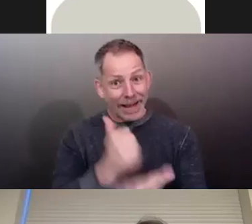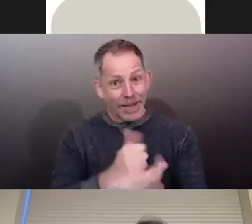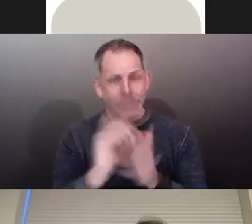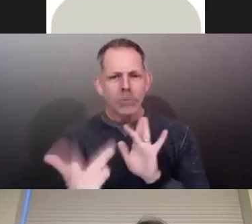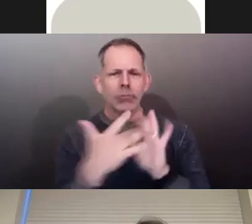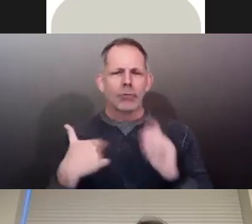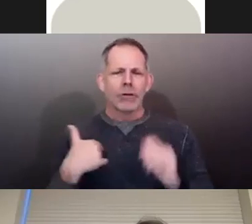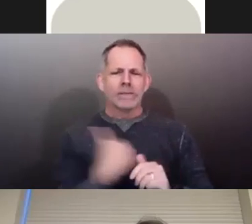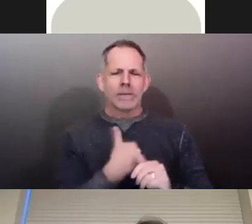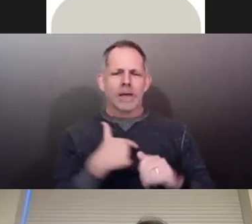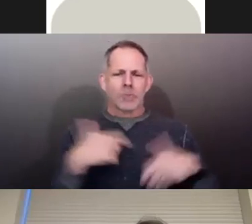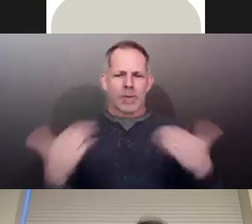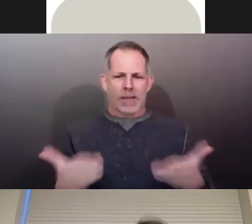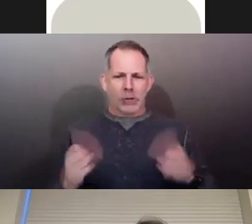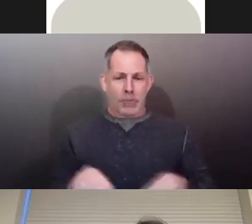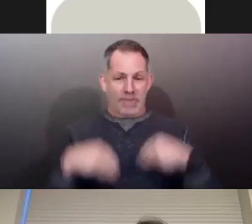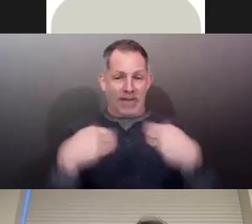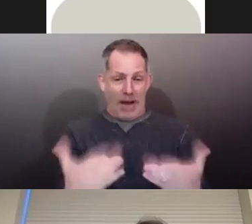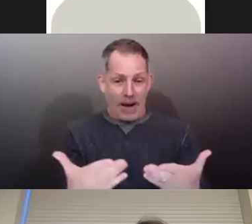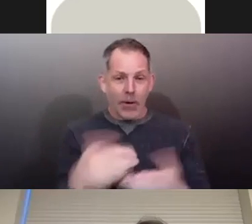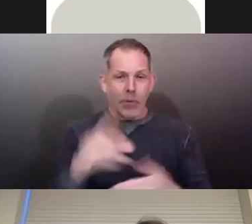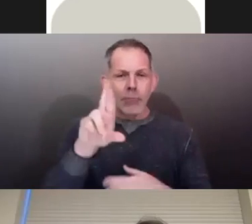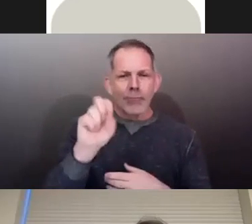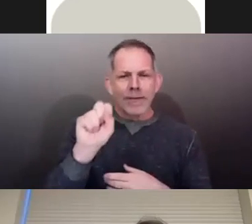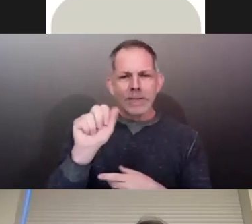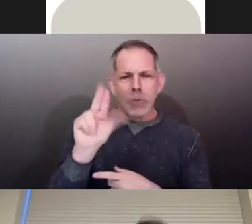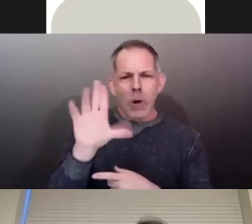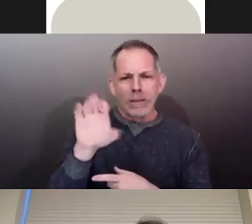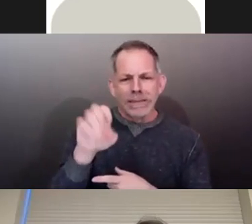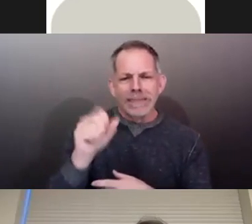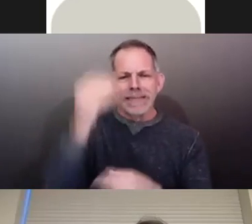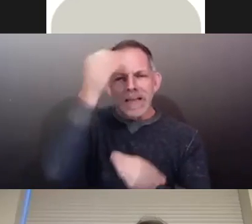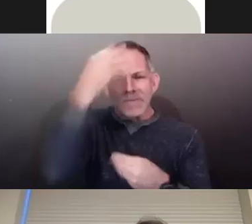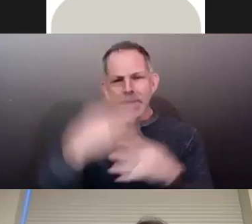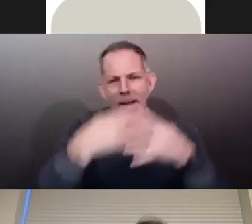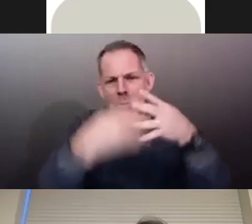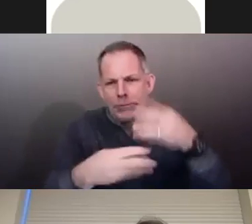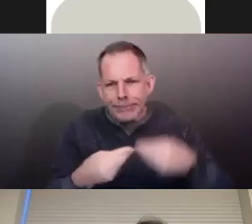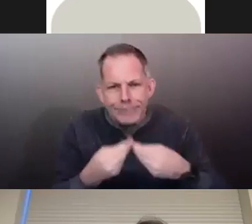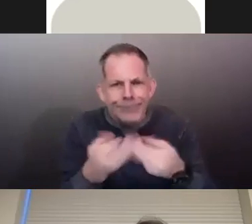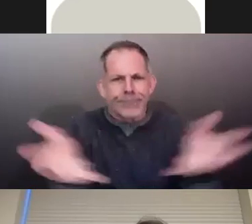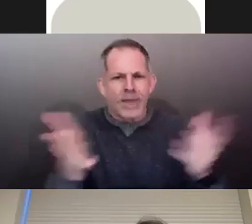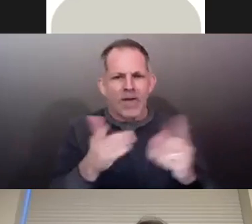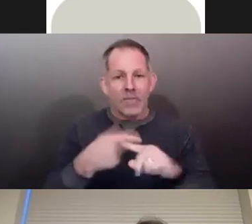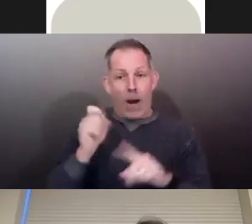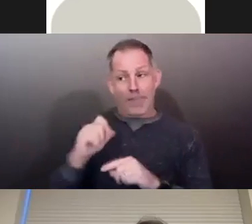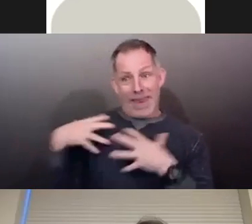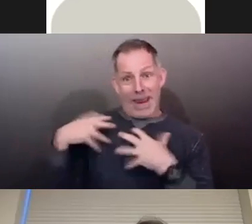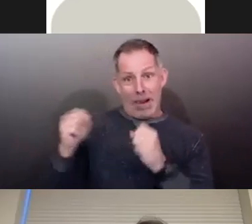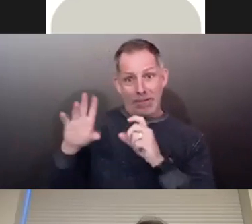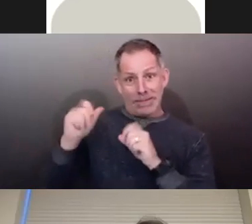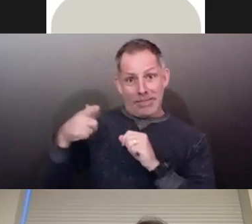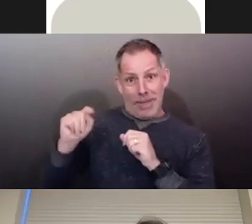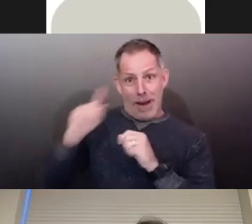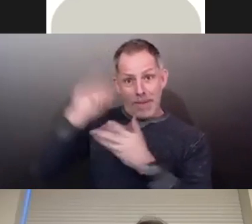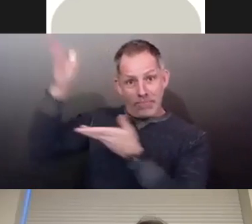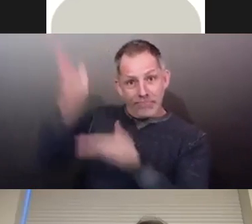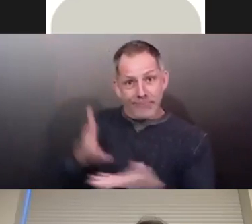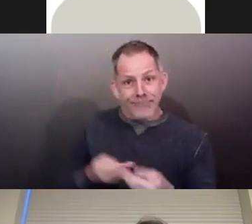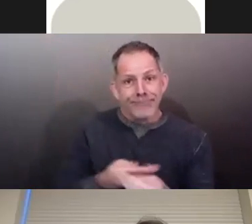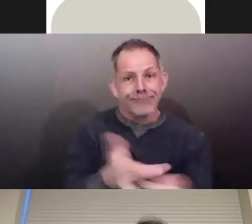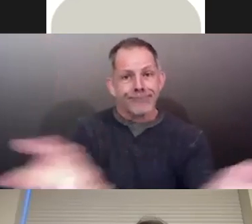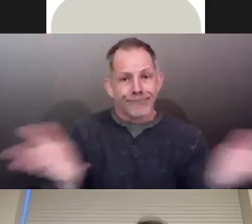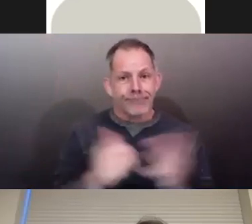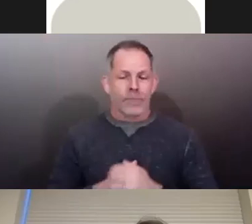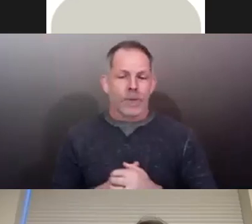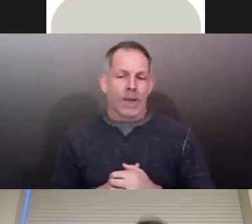information like the Snohomish Health District, the Snohomish County Department of Emergency Management, and the Washington State Department